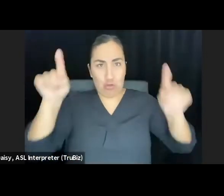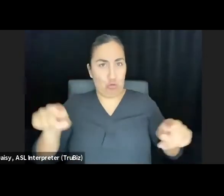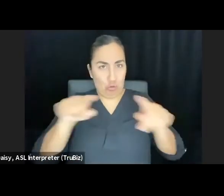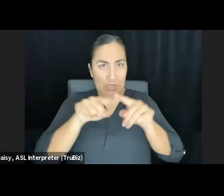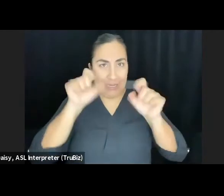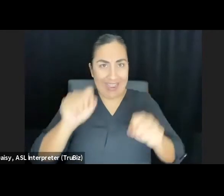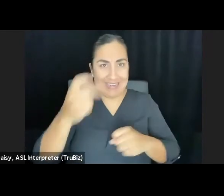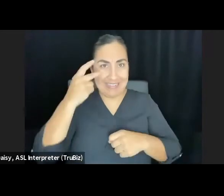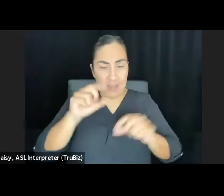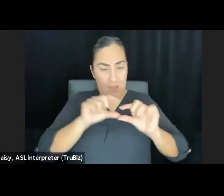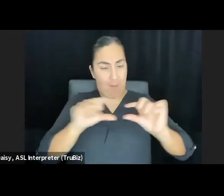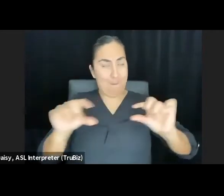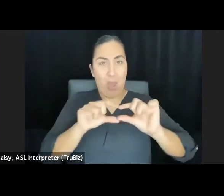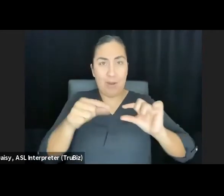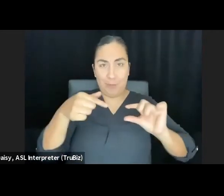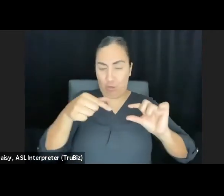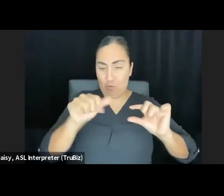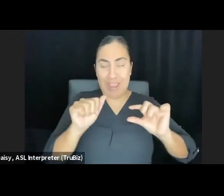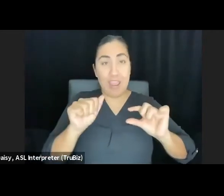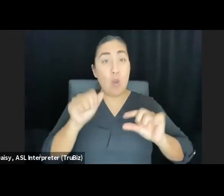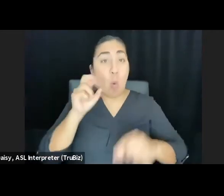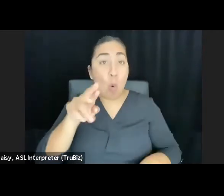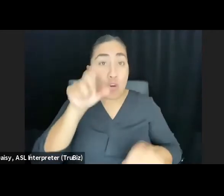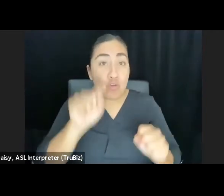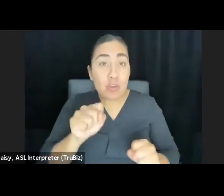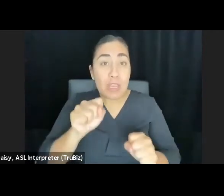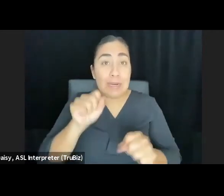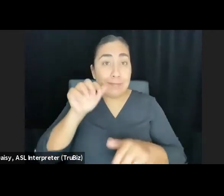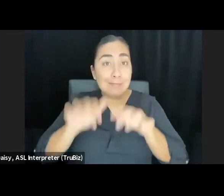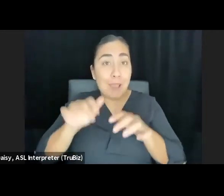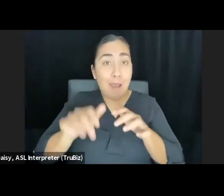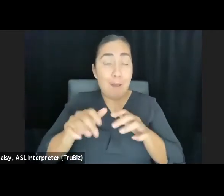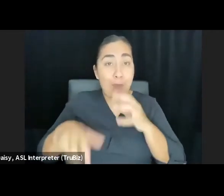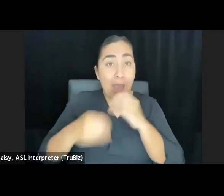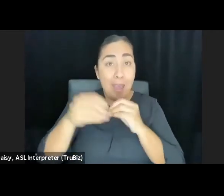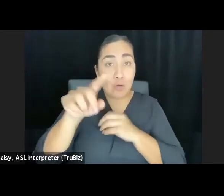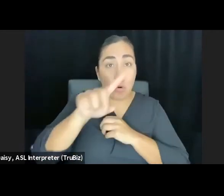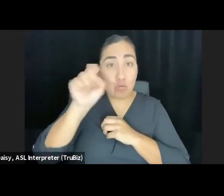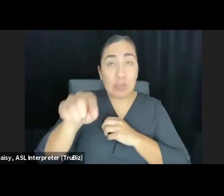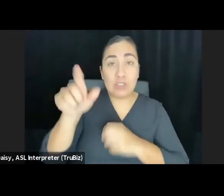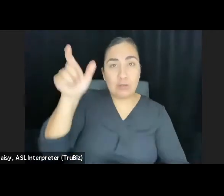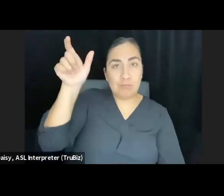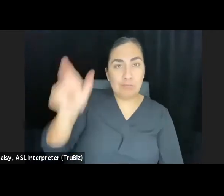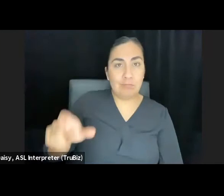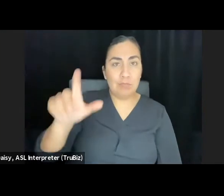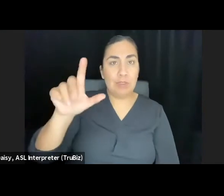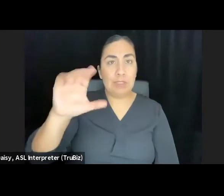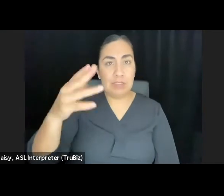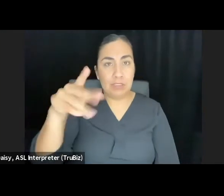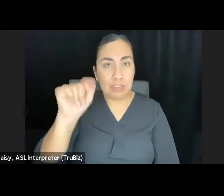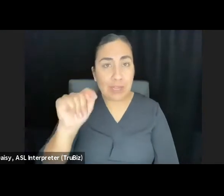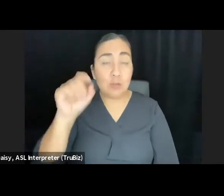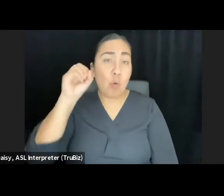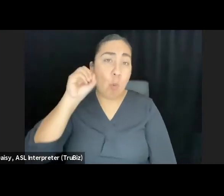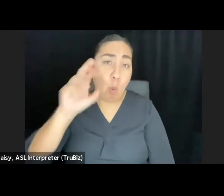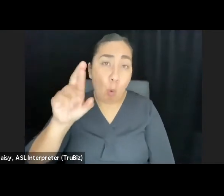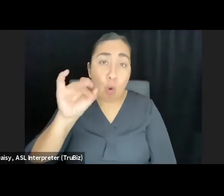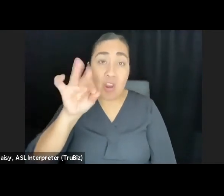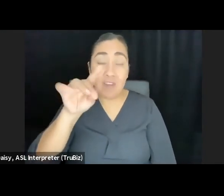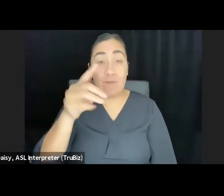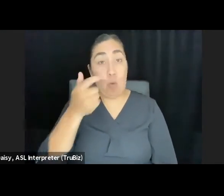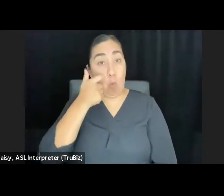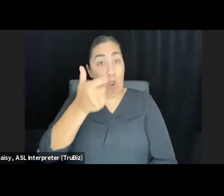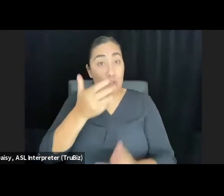on YouTube, go ahead and type them there. And I'm going to ask someone from TCG to go ahead and support by sending them back over here for